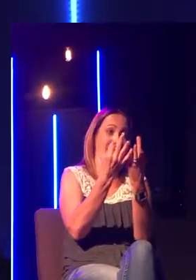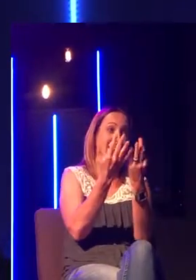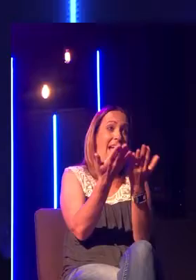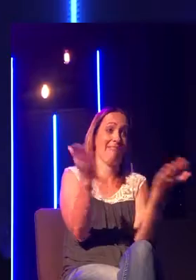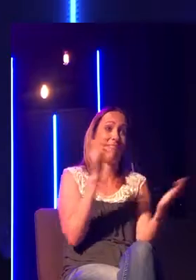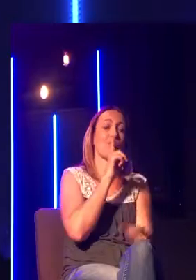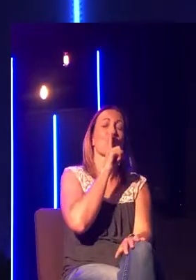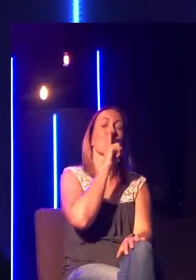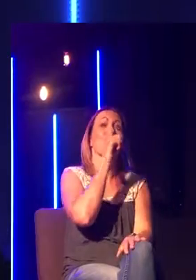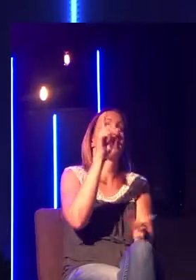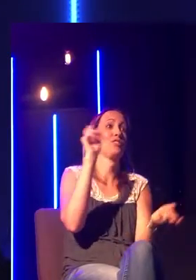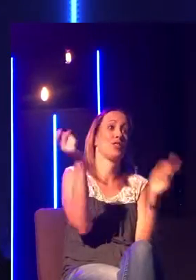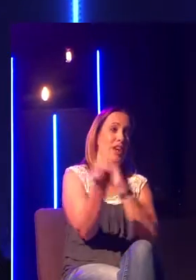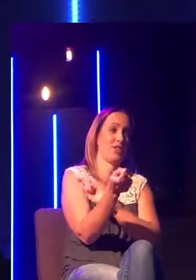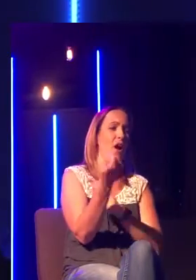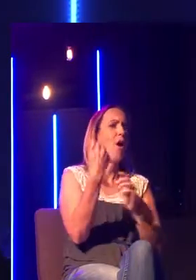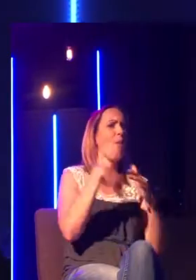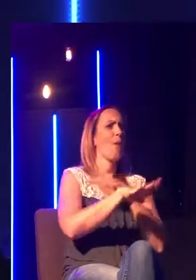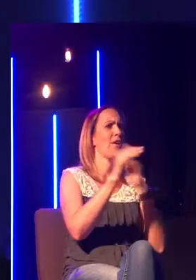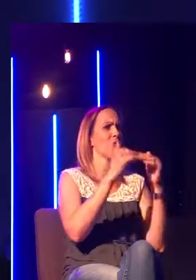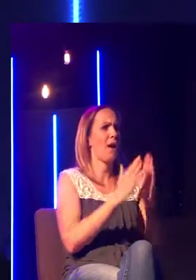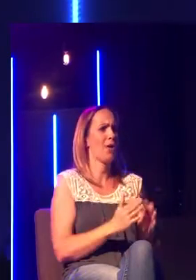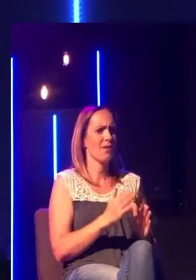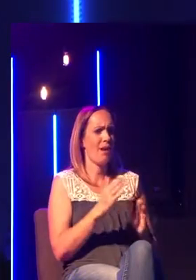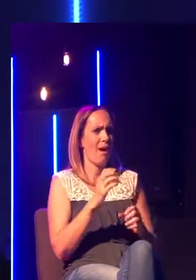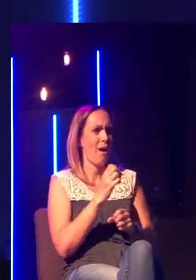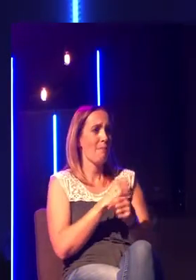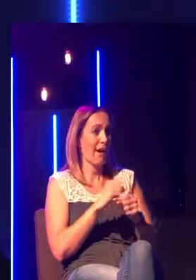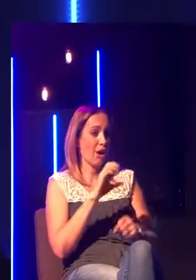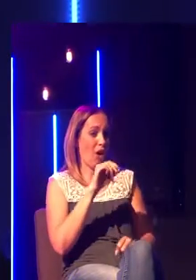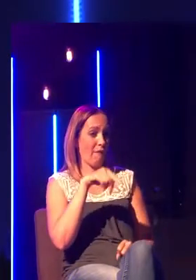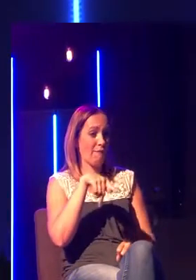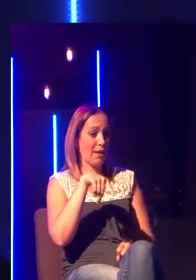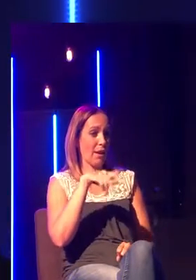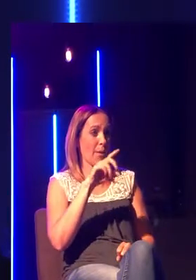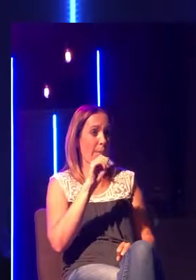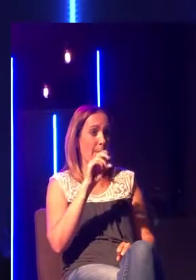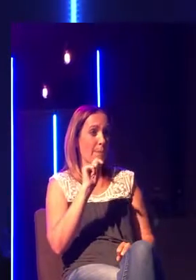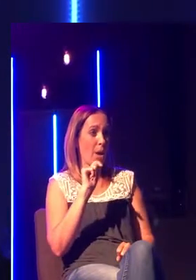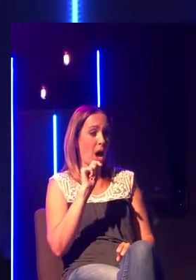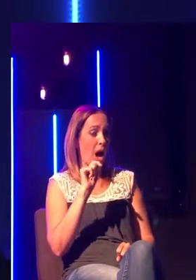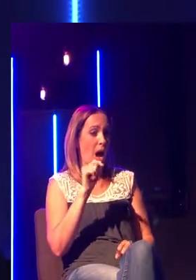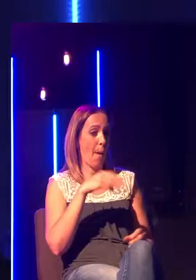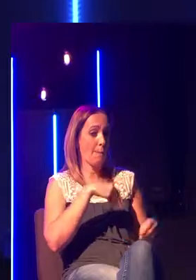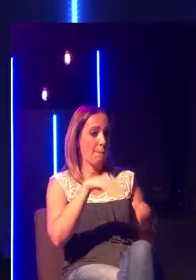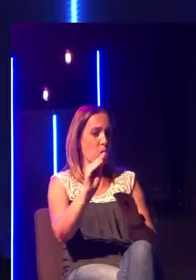change. I walked into my house. Why is my coffee pot on the other side of the kitchen? It